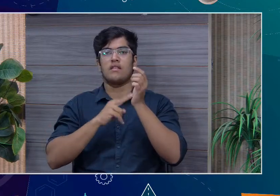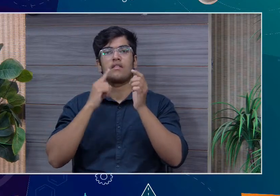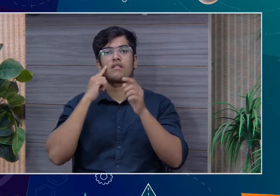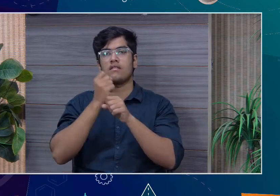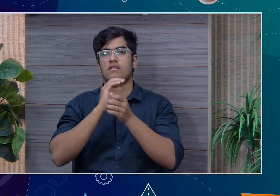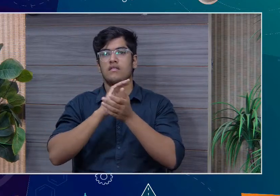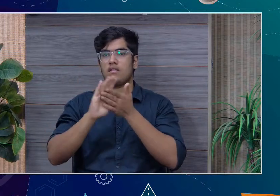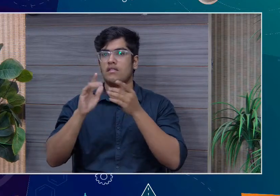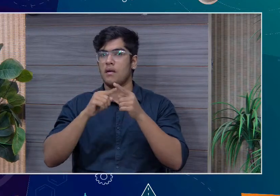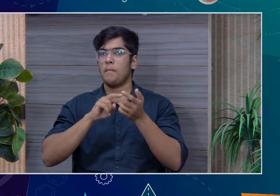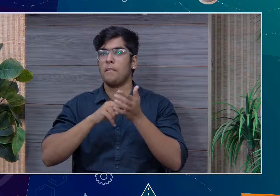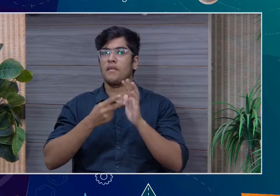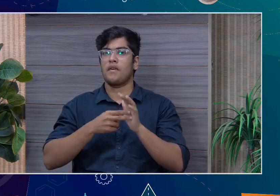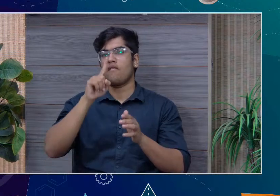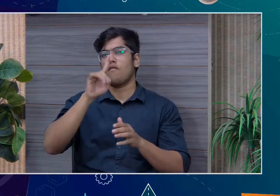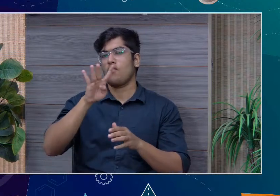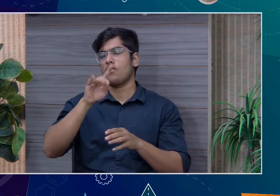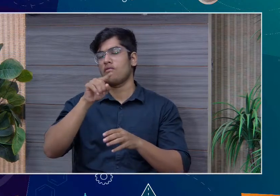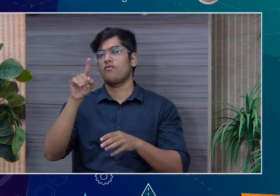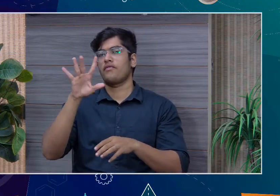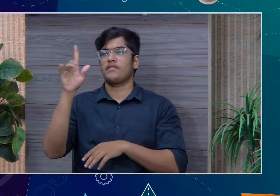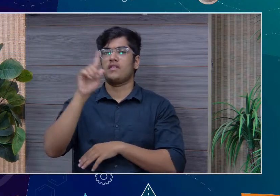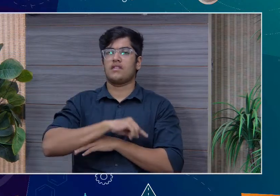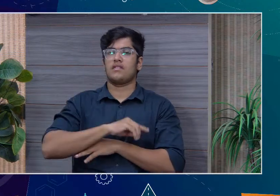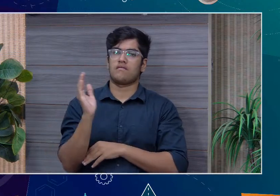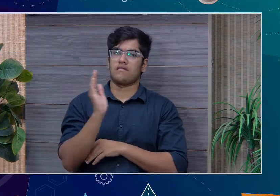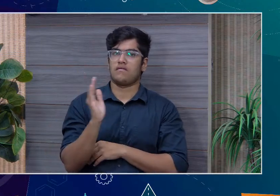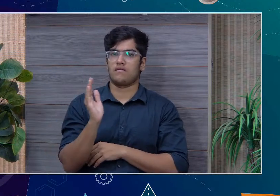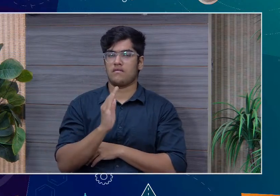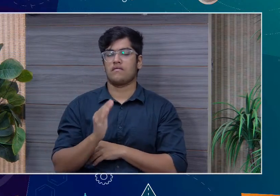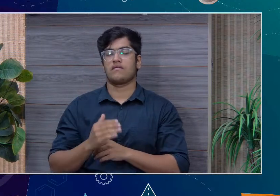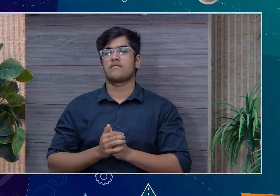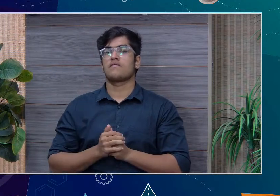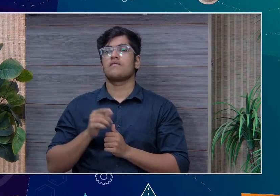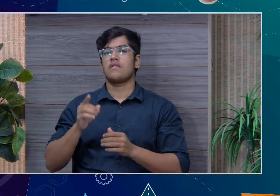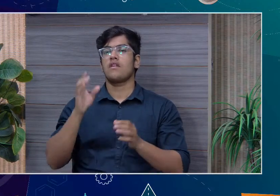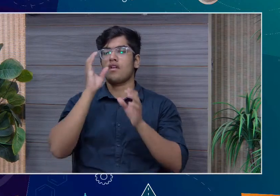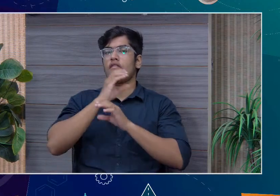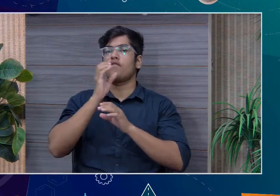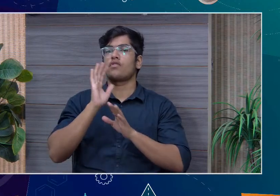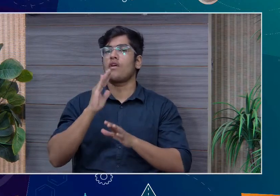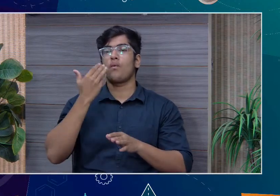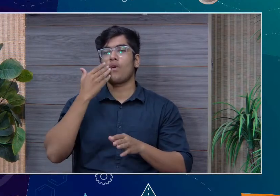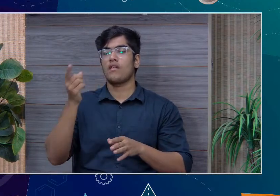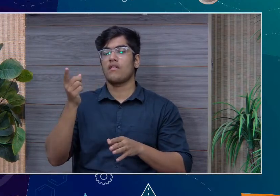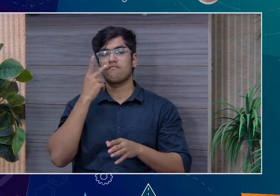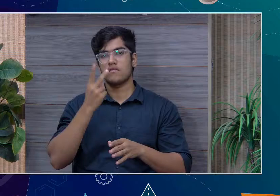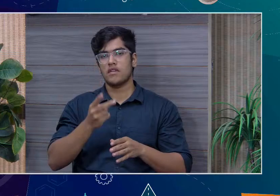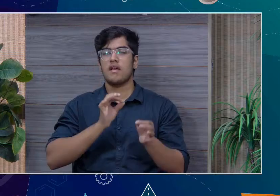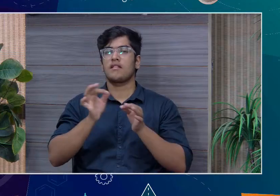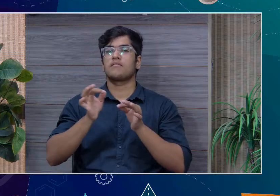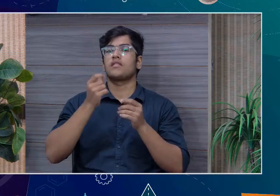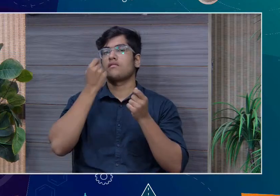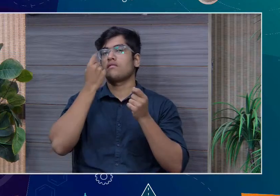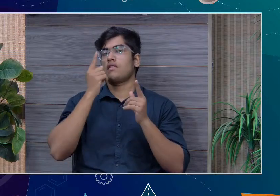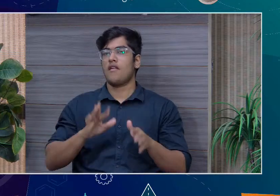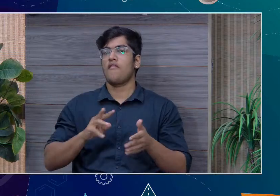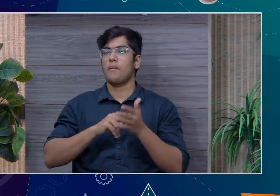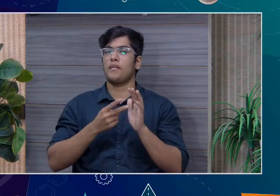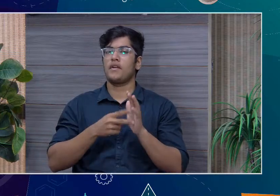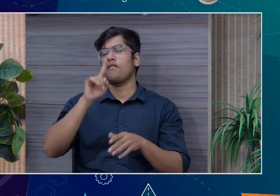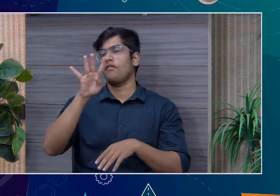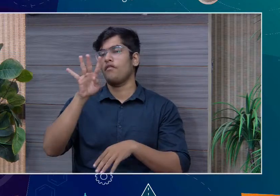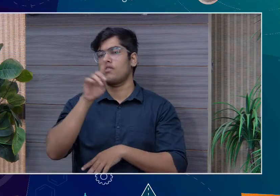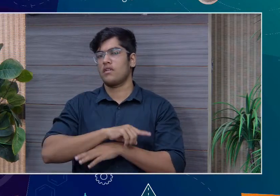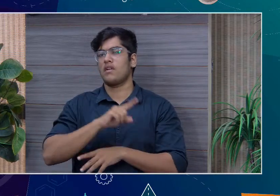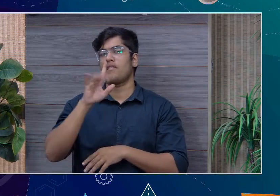the children that fortnight means 15 days. So that there is no confusion while giving the explanation. So as the author